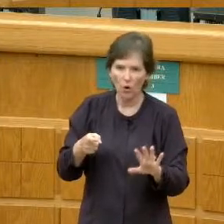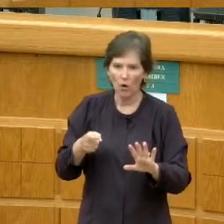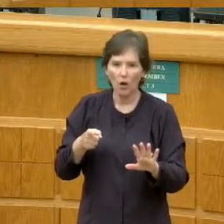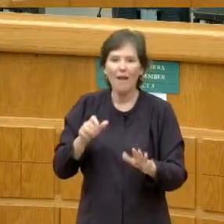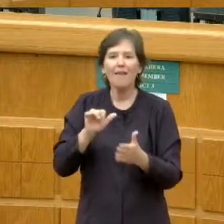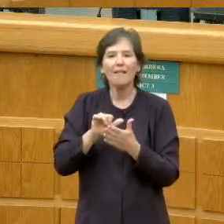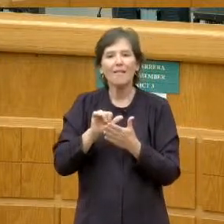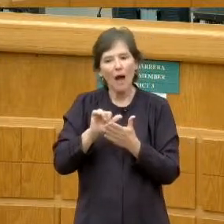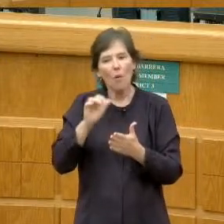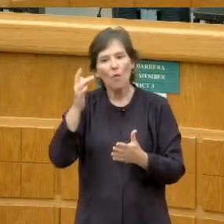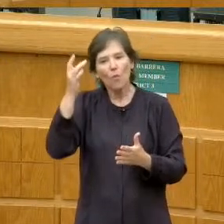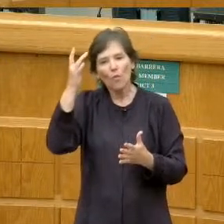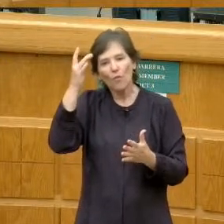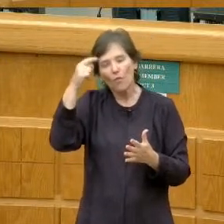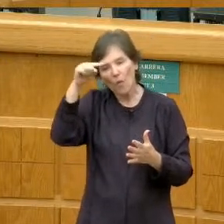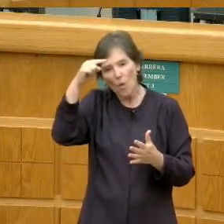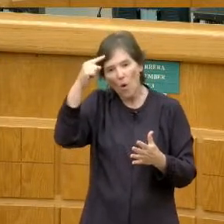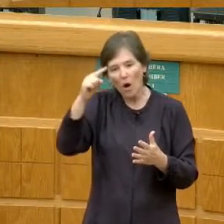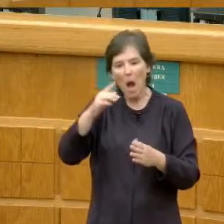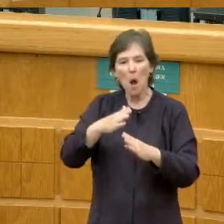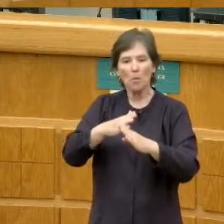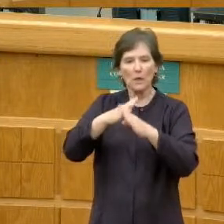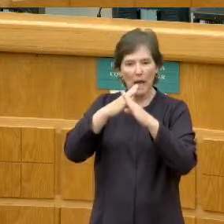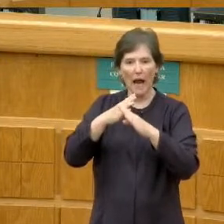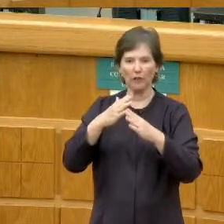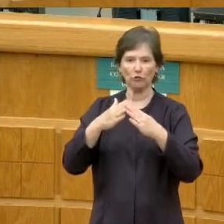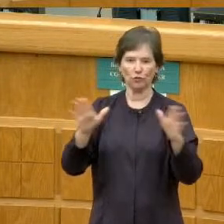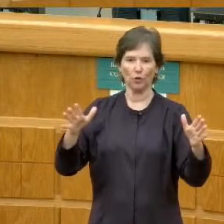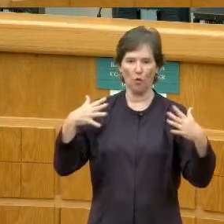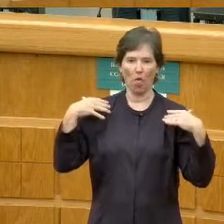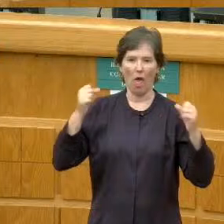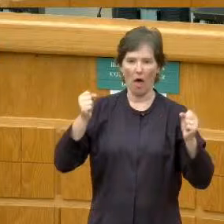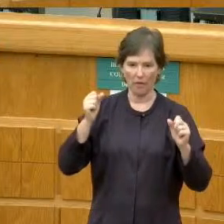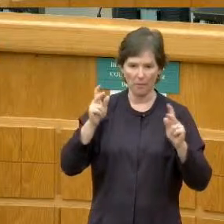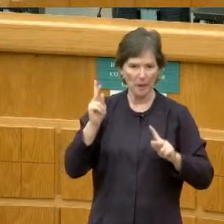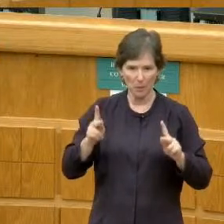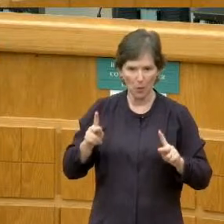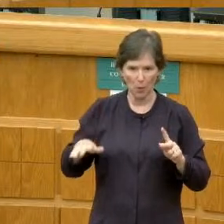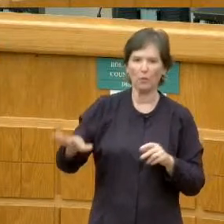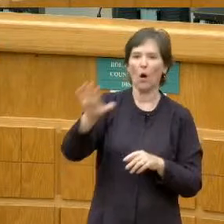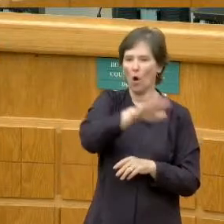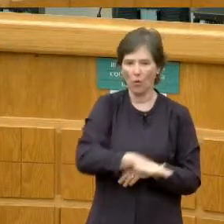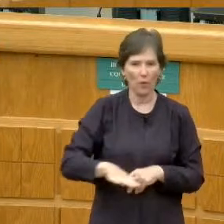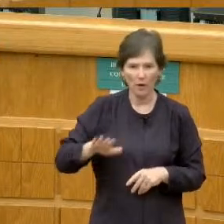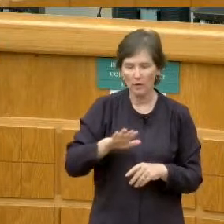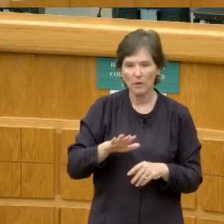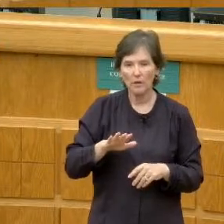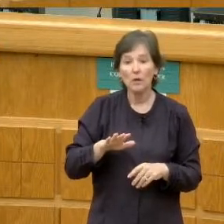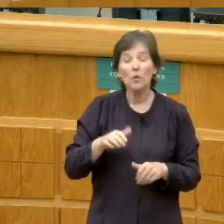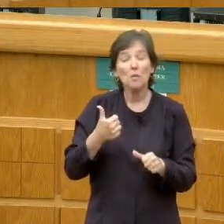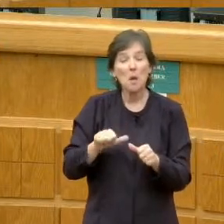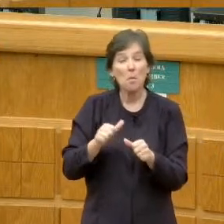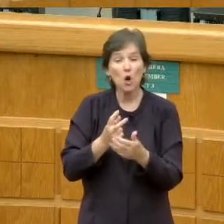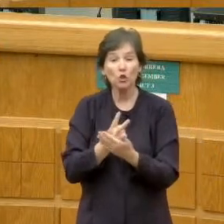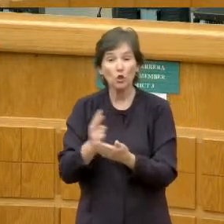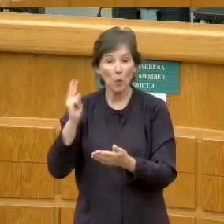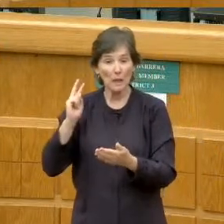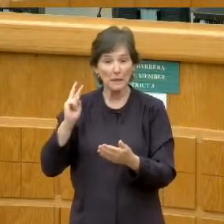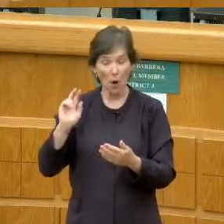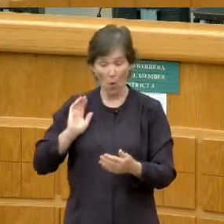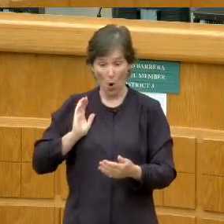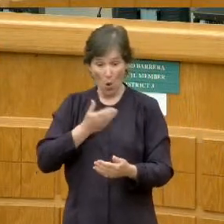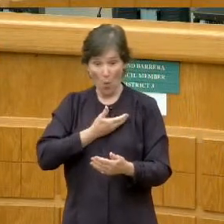welfare. 2 weeks ago, when I came before you, we were number one in counties